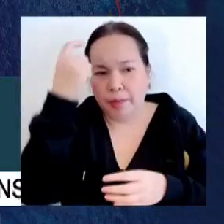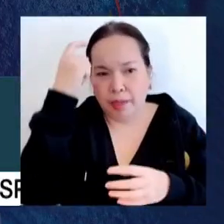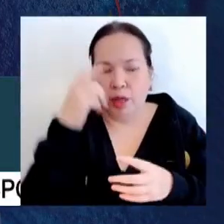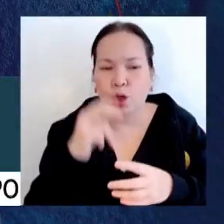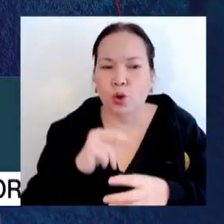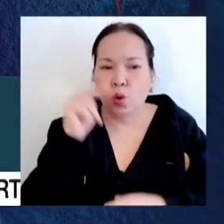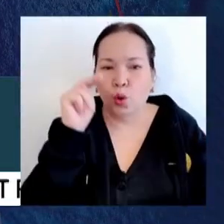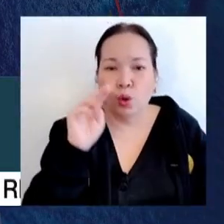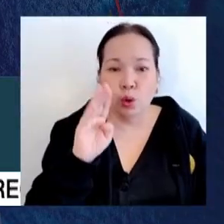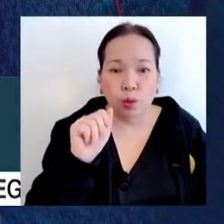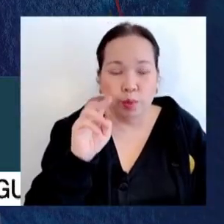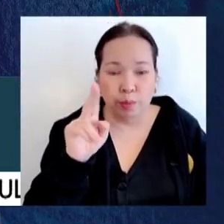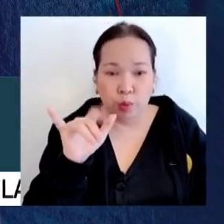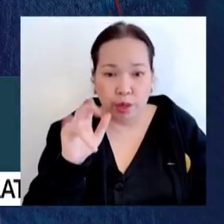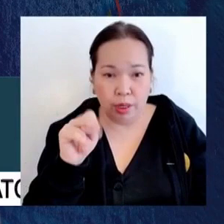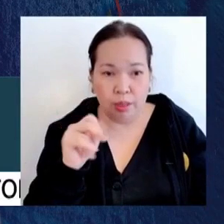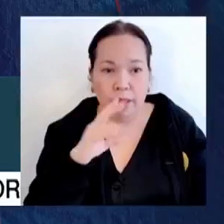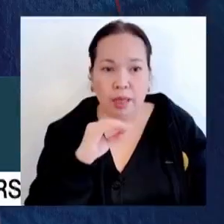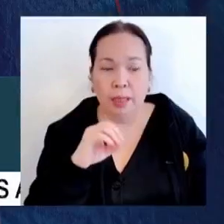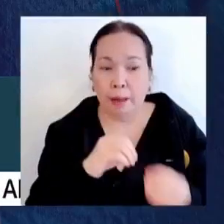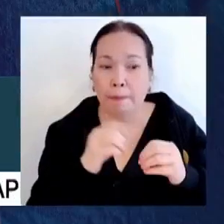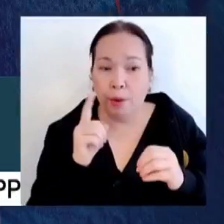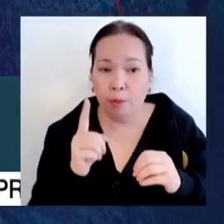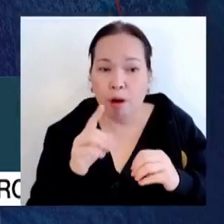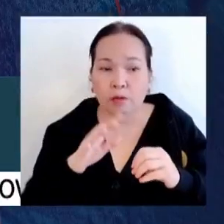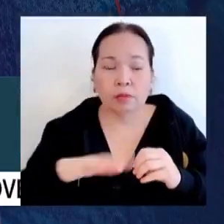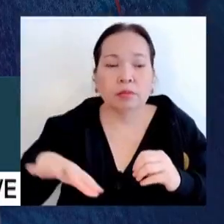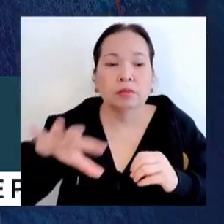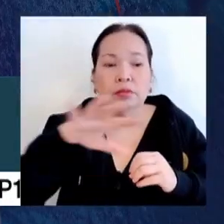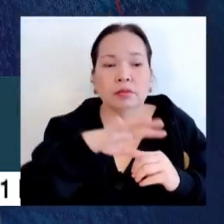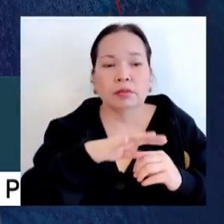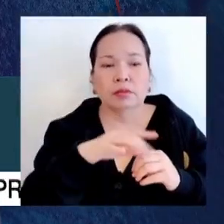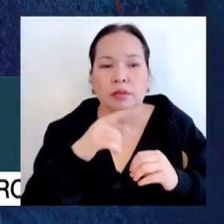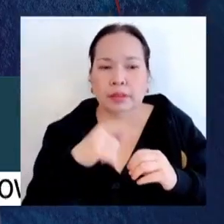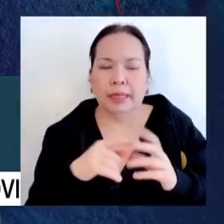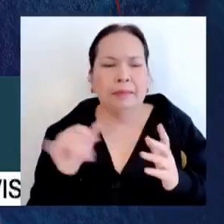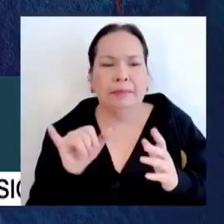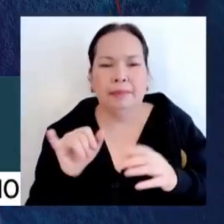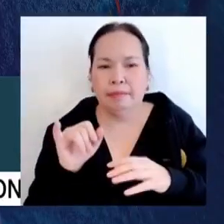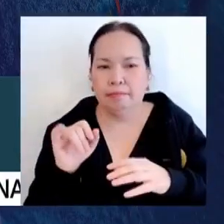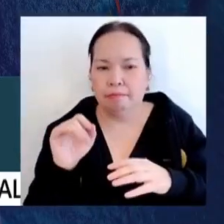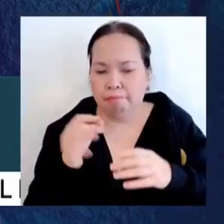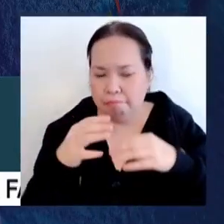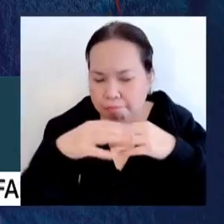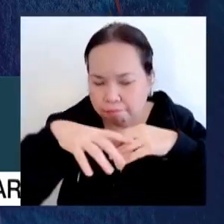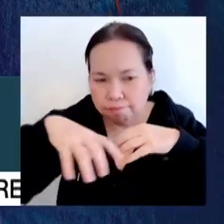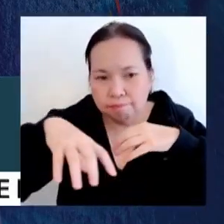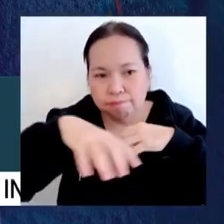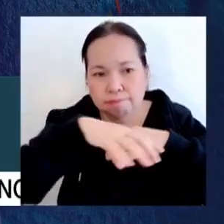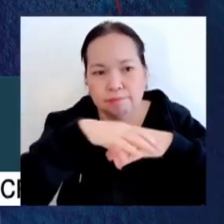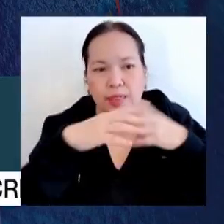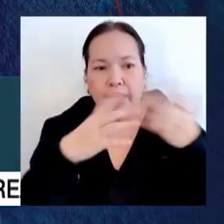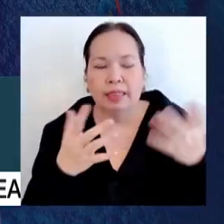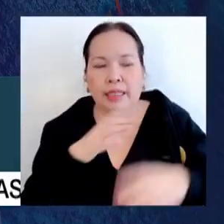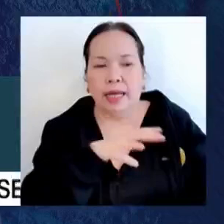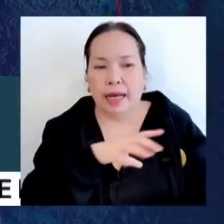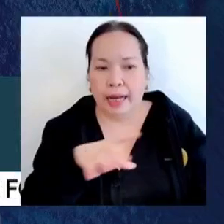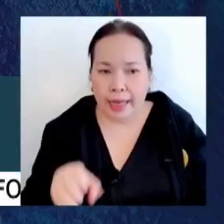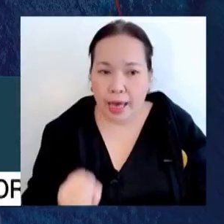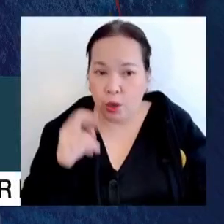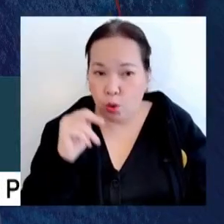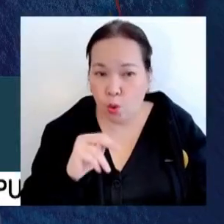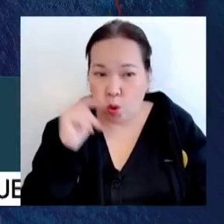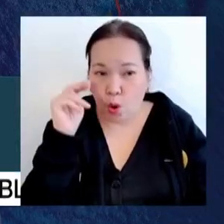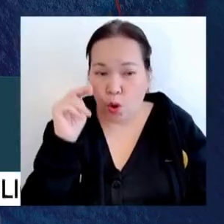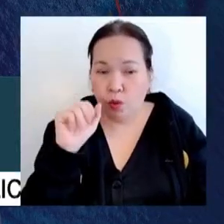Islands. And signal number 1 is in effect over the rest of Batanes or Babuyan Islands and the northern portions of mainland Cagayan, Apayao, and